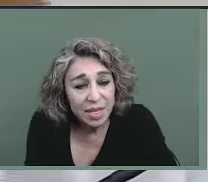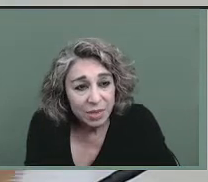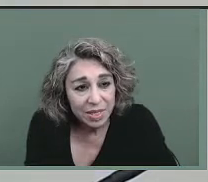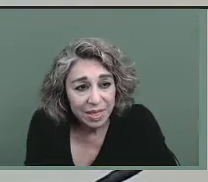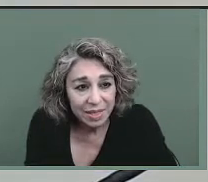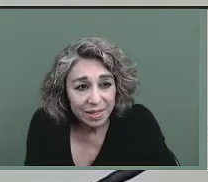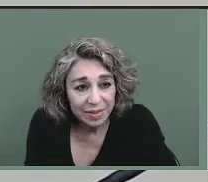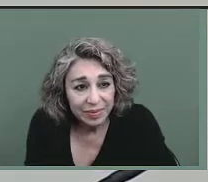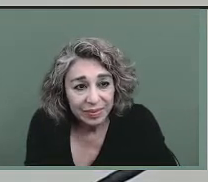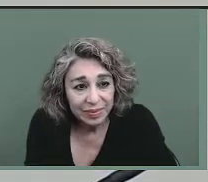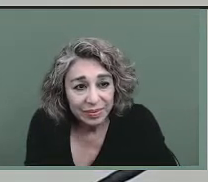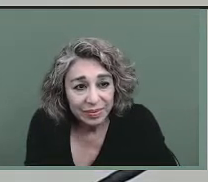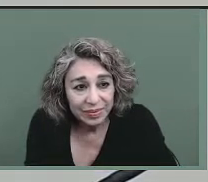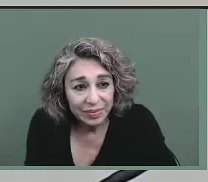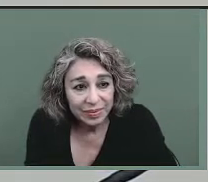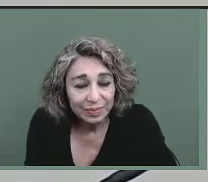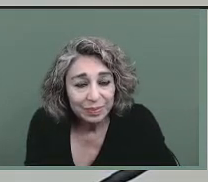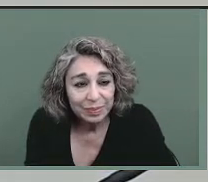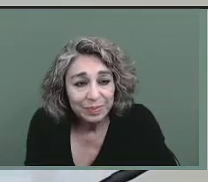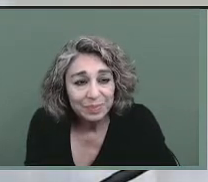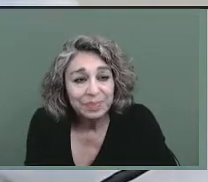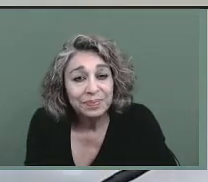only 10%.